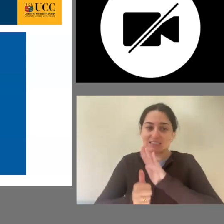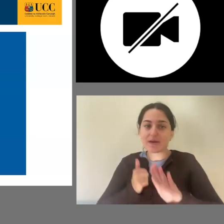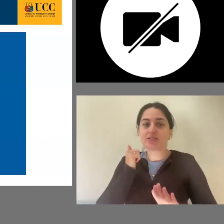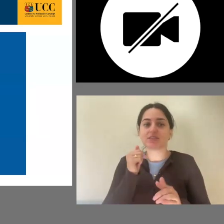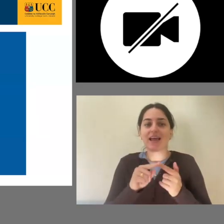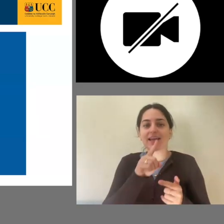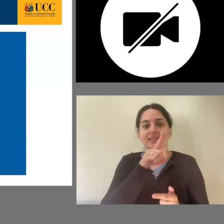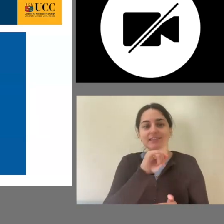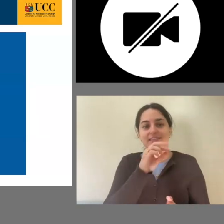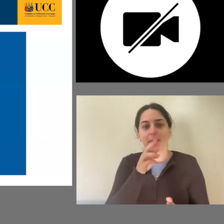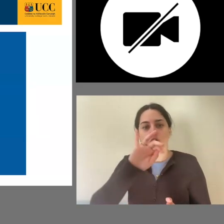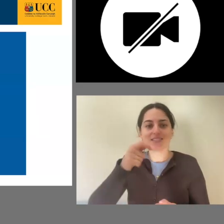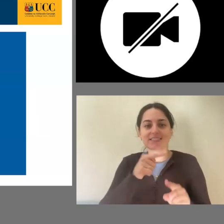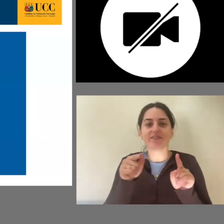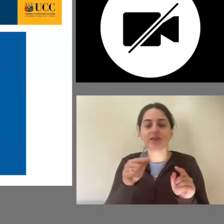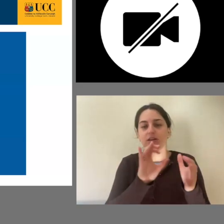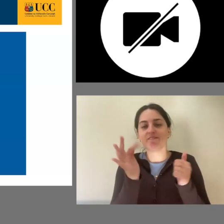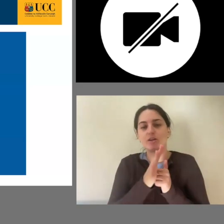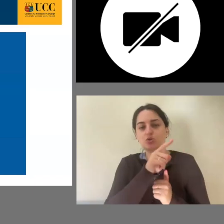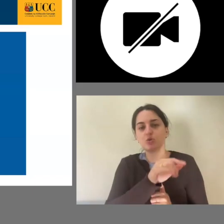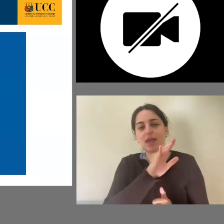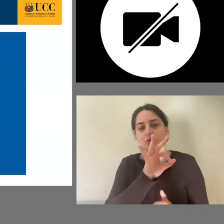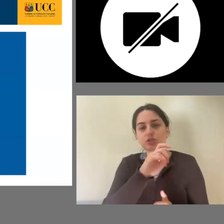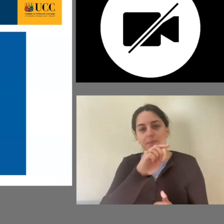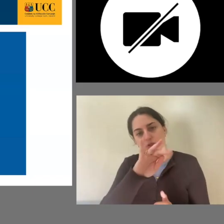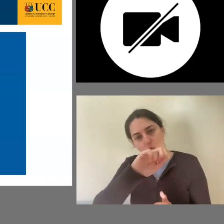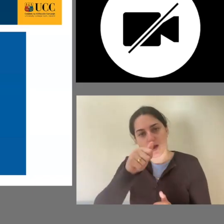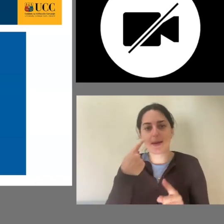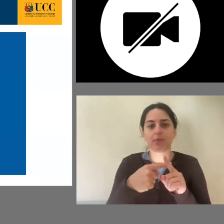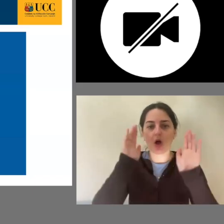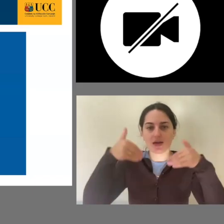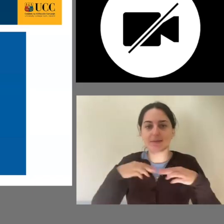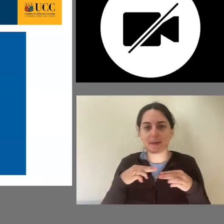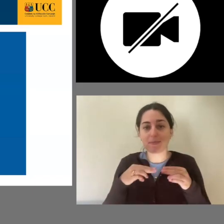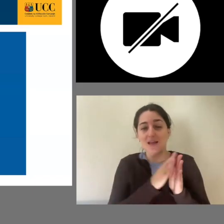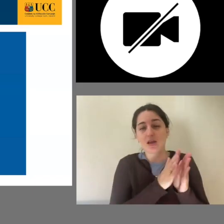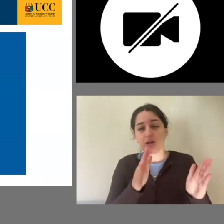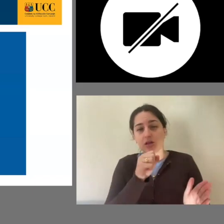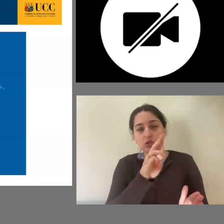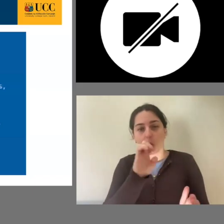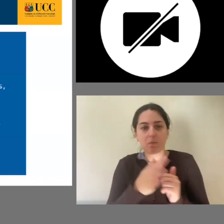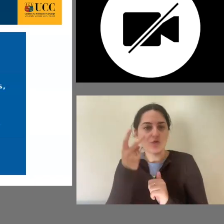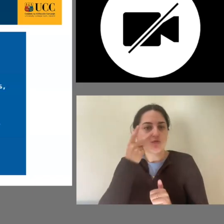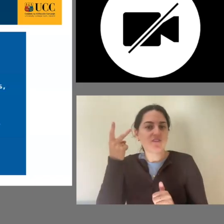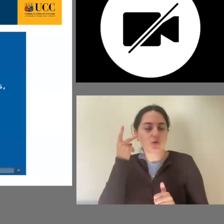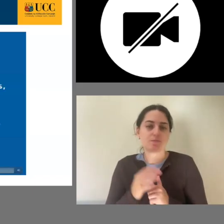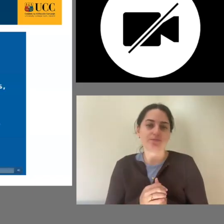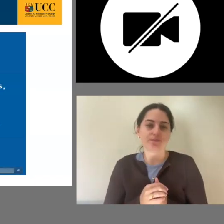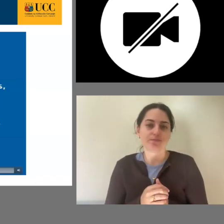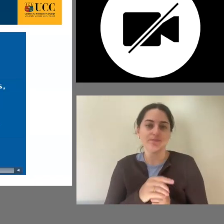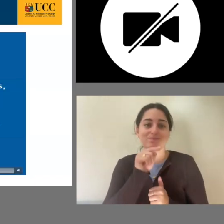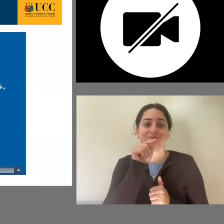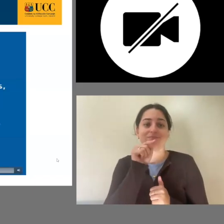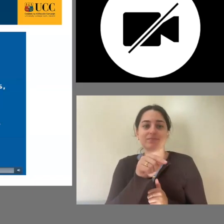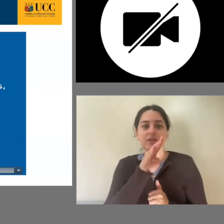and Disparities of LGBTQIA+ Autistic People, a scoping review. Biskupovich